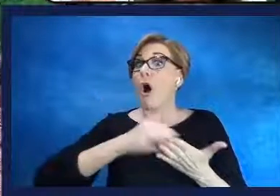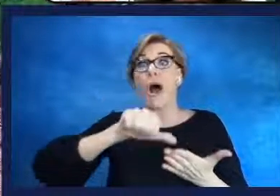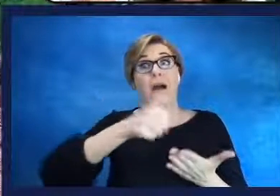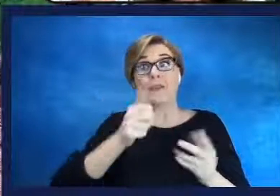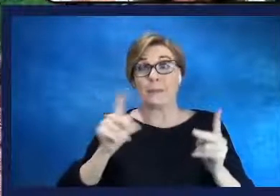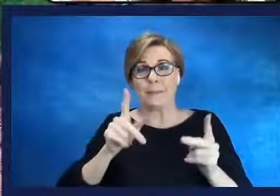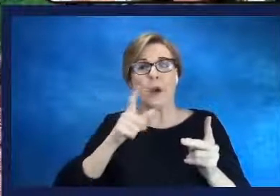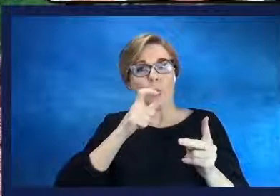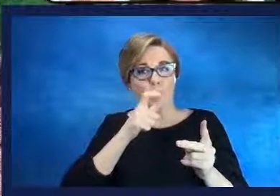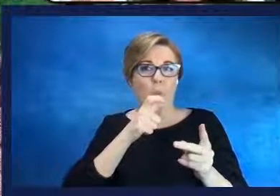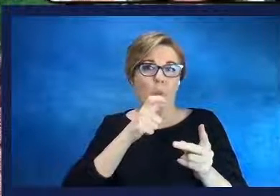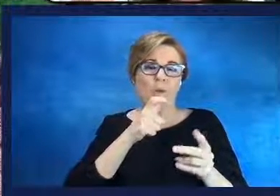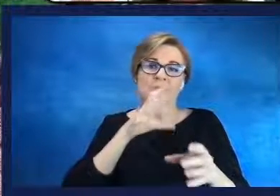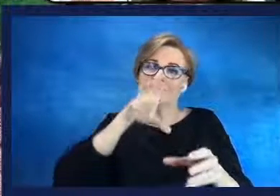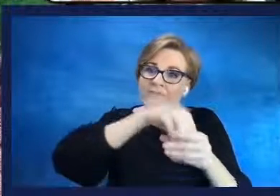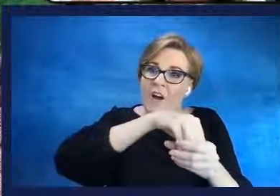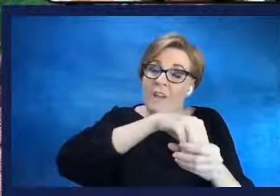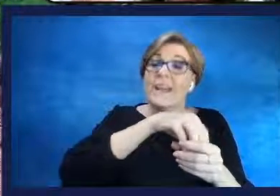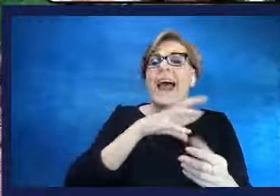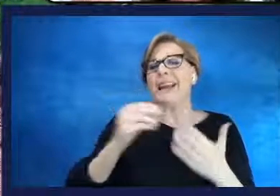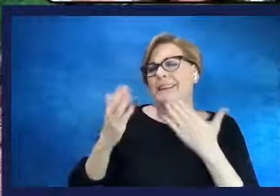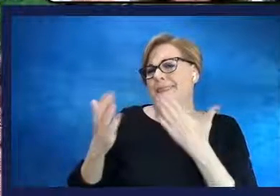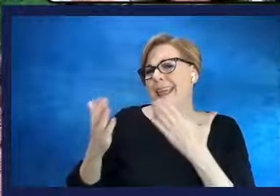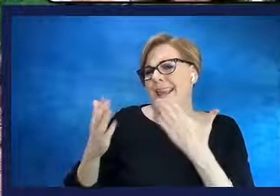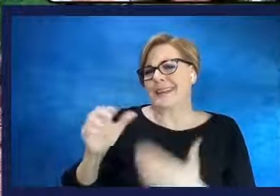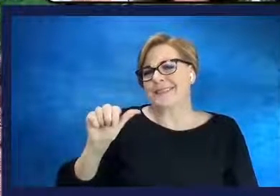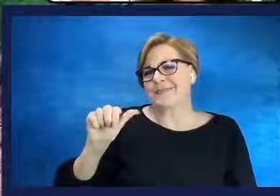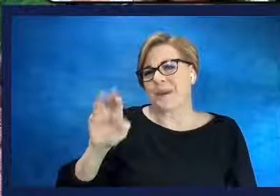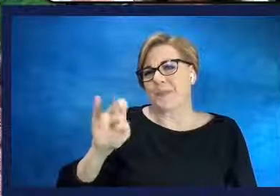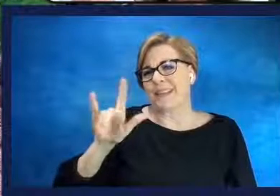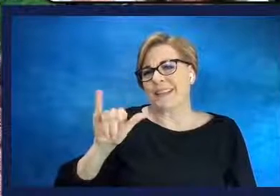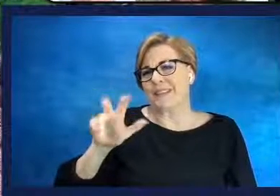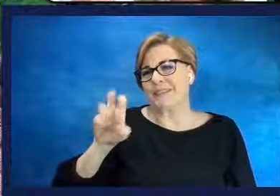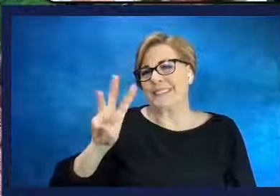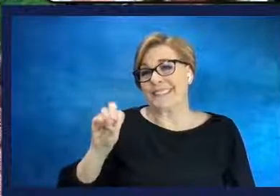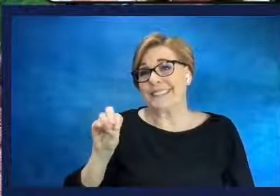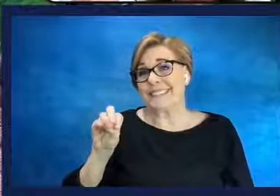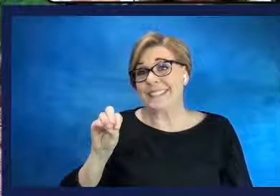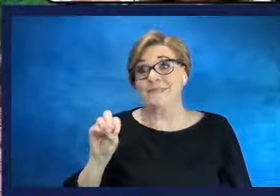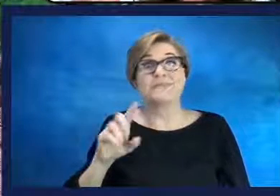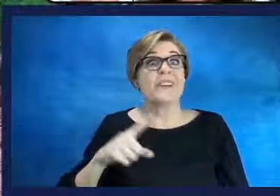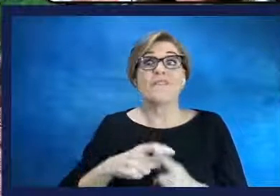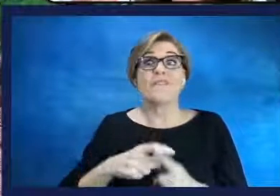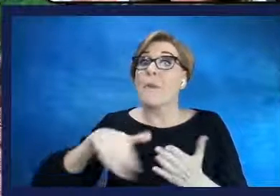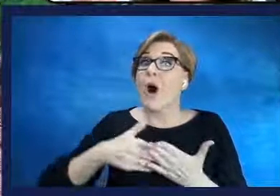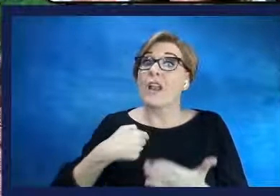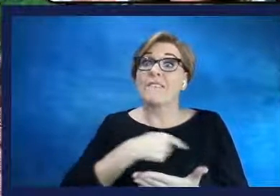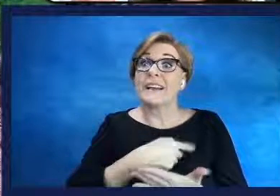very special thanks to all of our friends at Ability 360. So from all of us here at